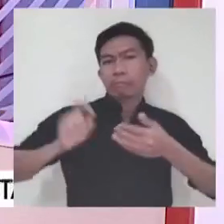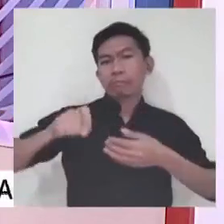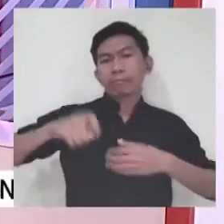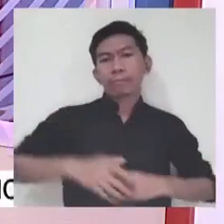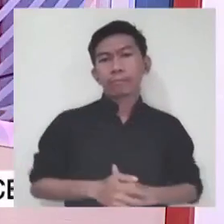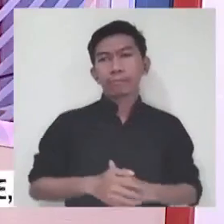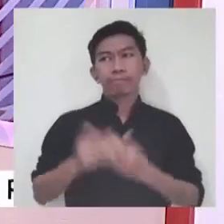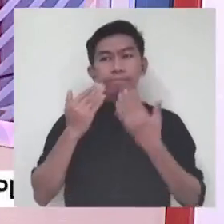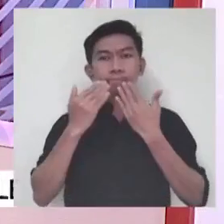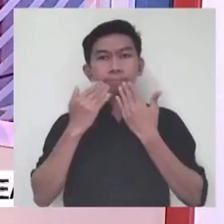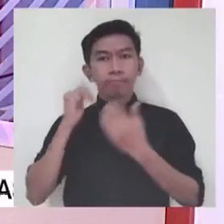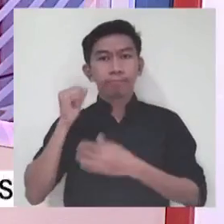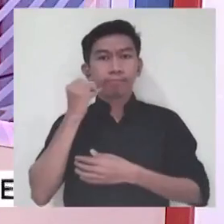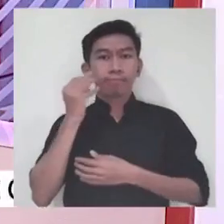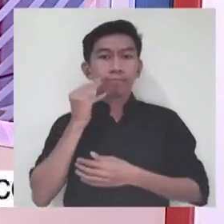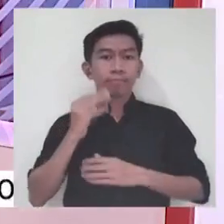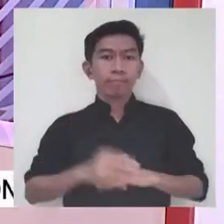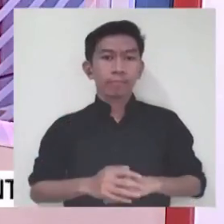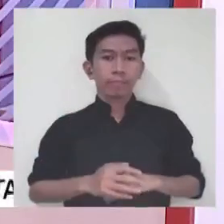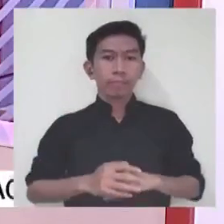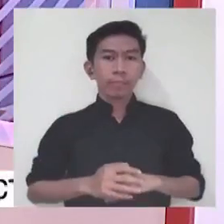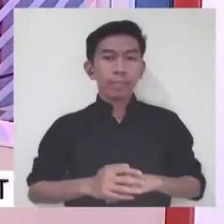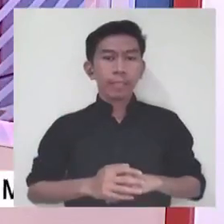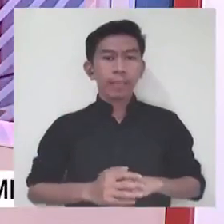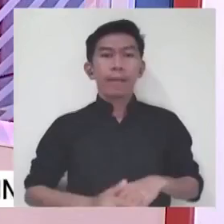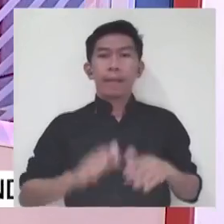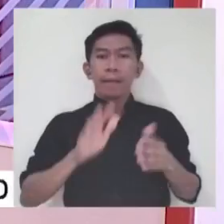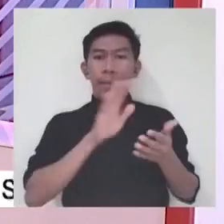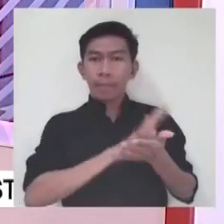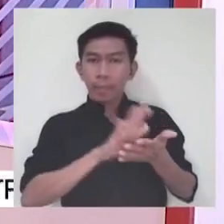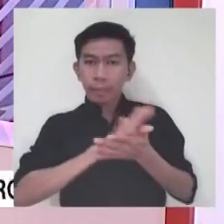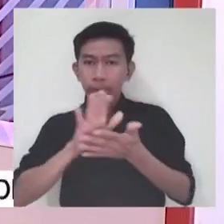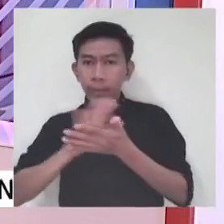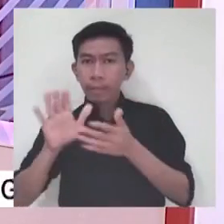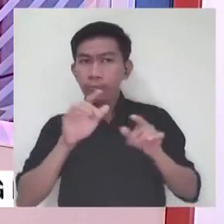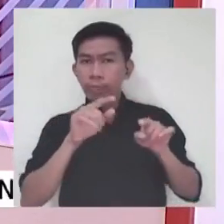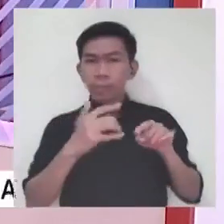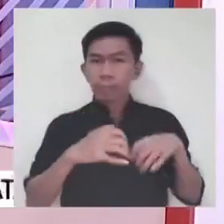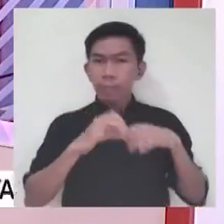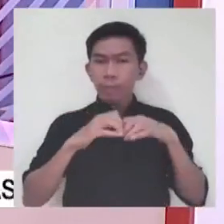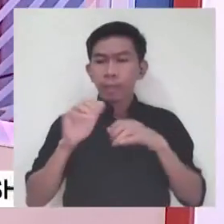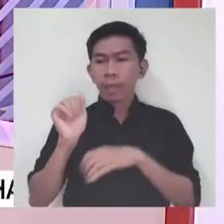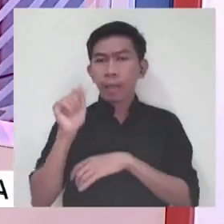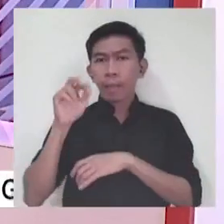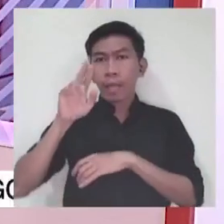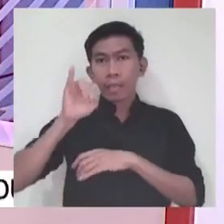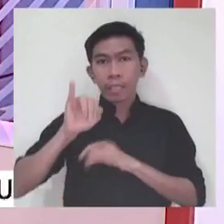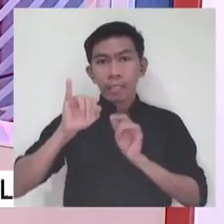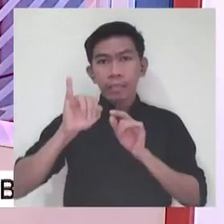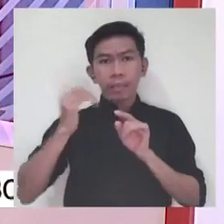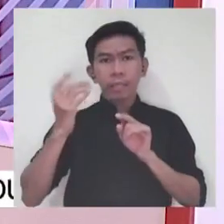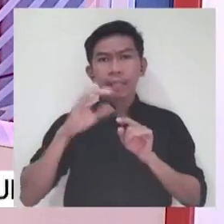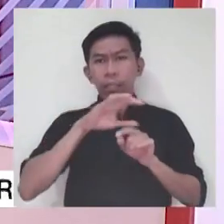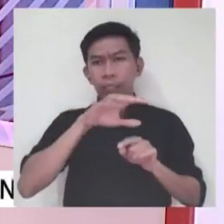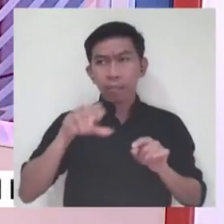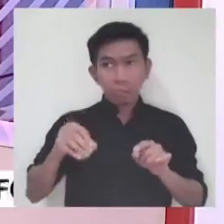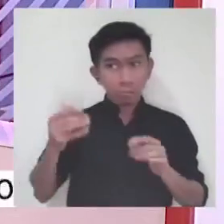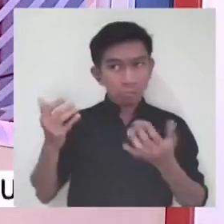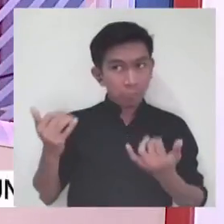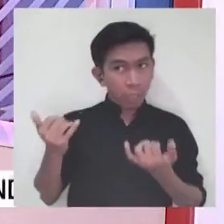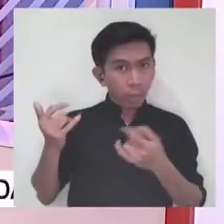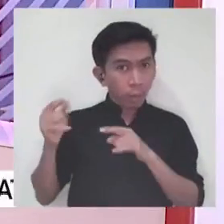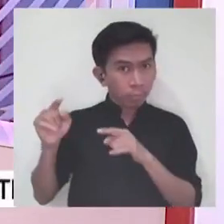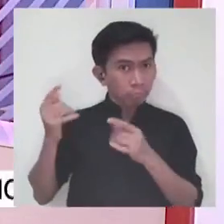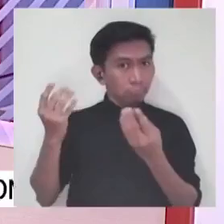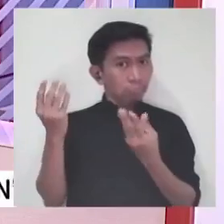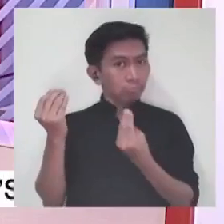Well, cleanup operations have begun in Apari, Cagayan as the weather there improves. Rafael Bosano now joins us with the latest from there. Raf, what more can you